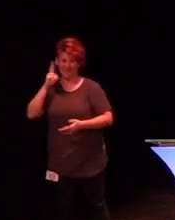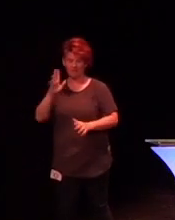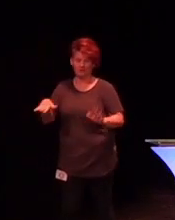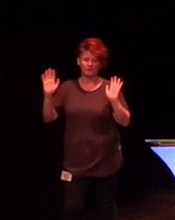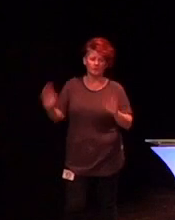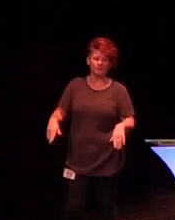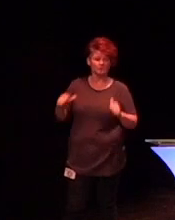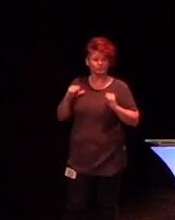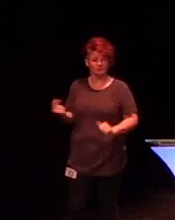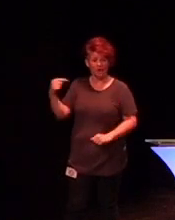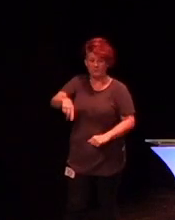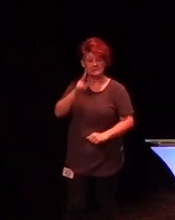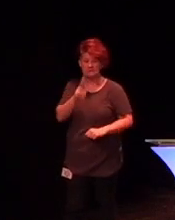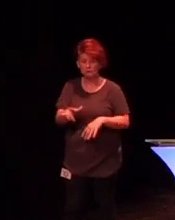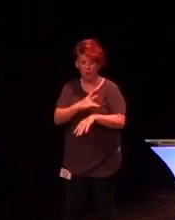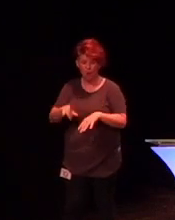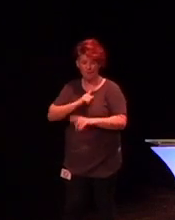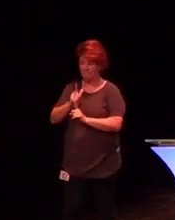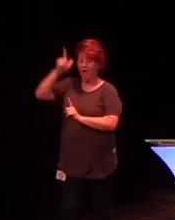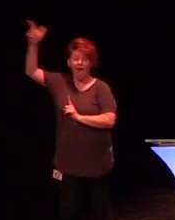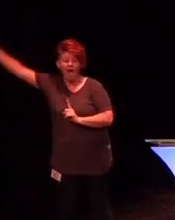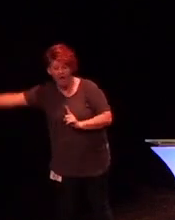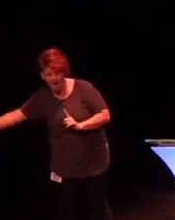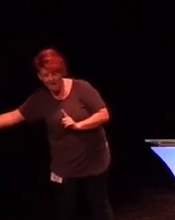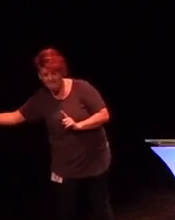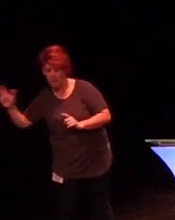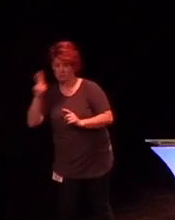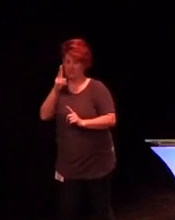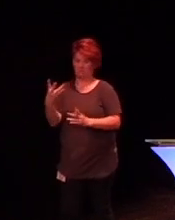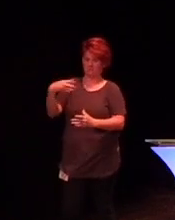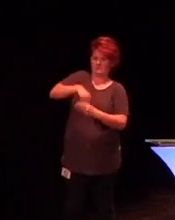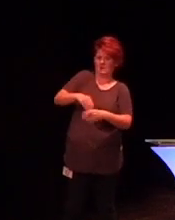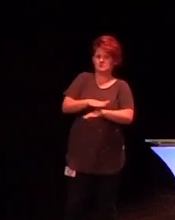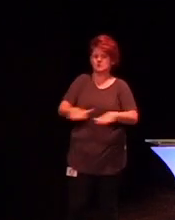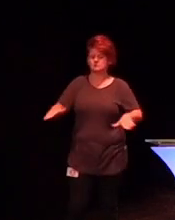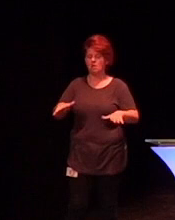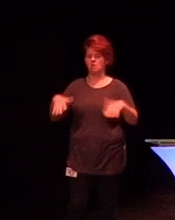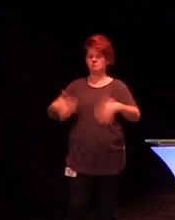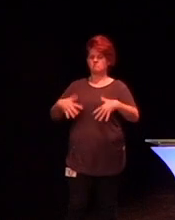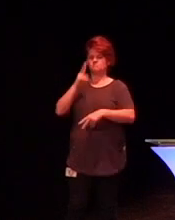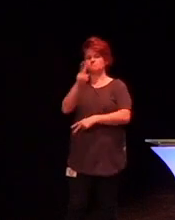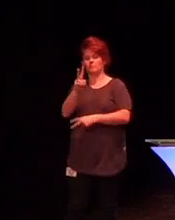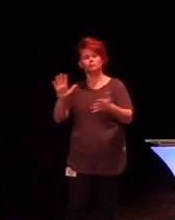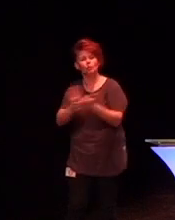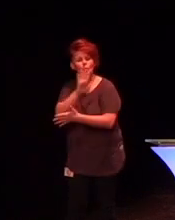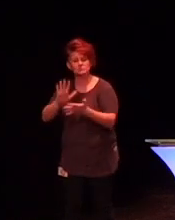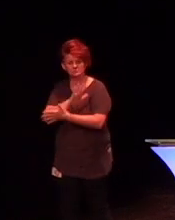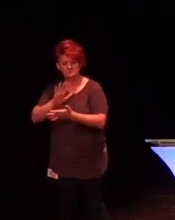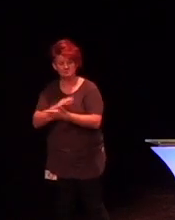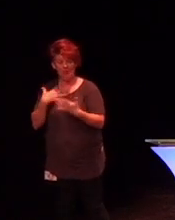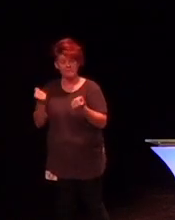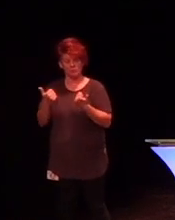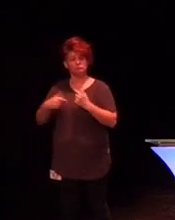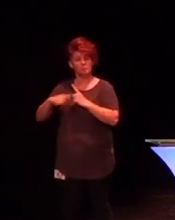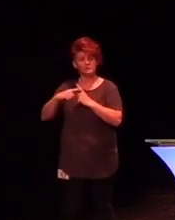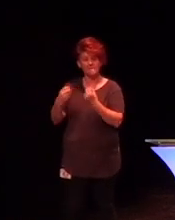stage. You know, so there's less of a disconnect. And, you know, and they may not have come, so people come from far afield to come and see the show,